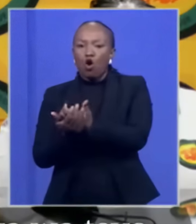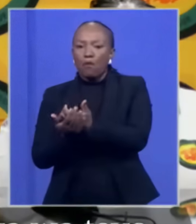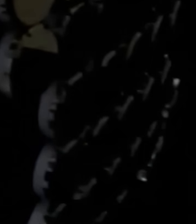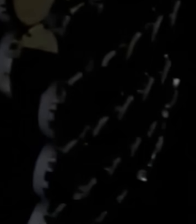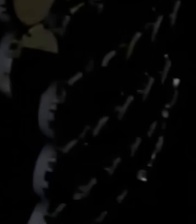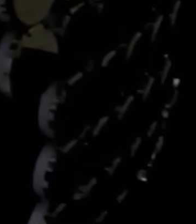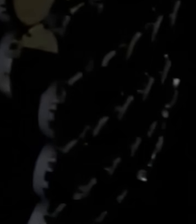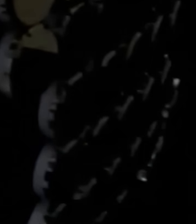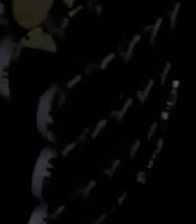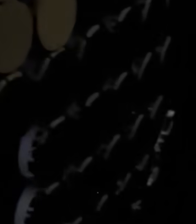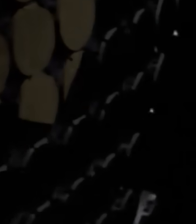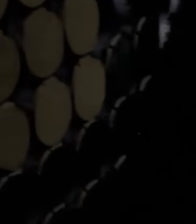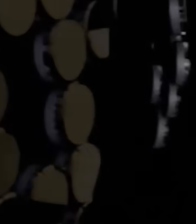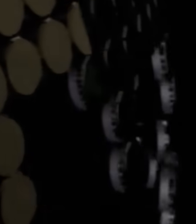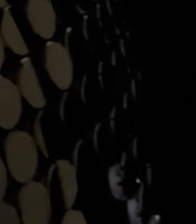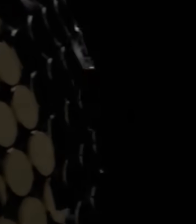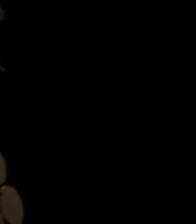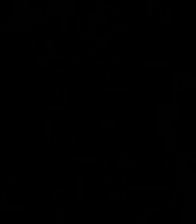people.